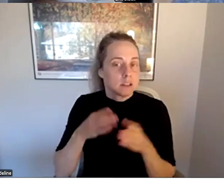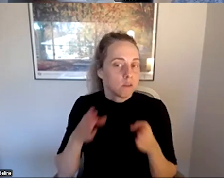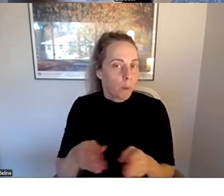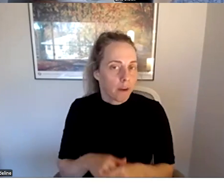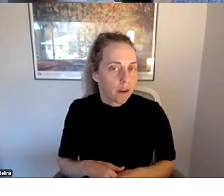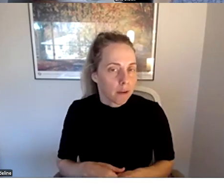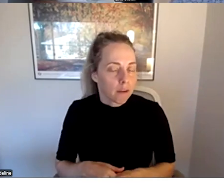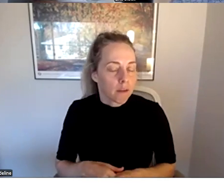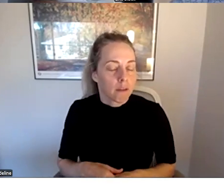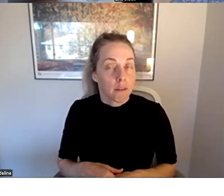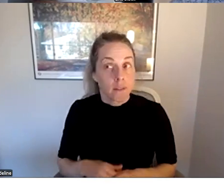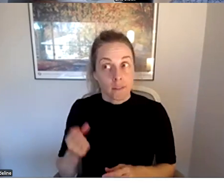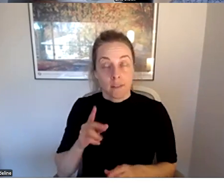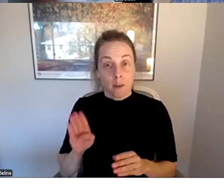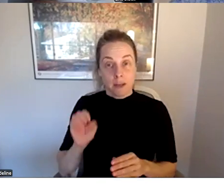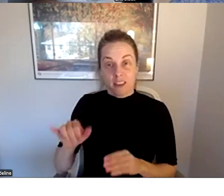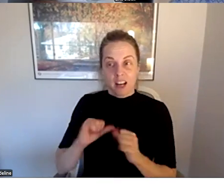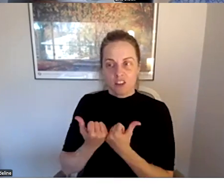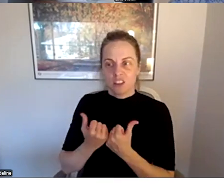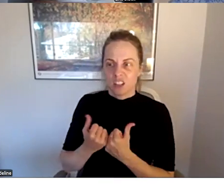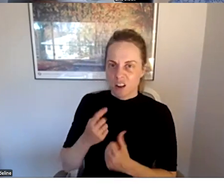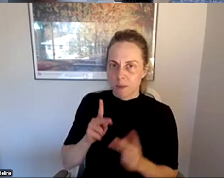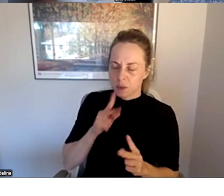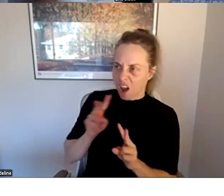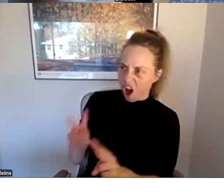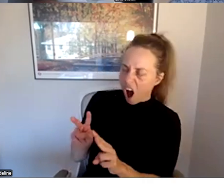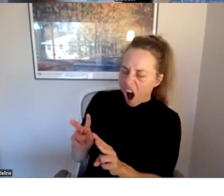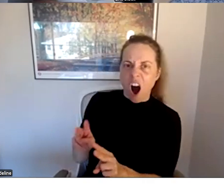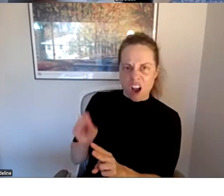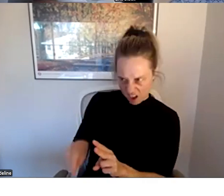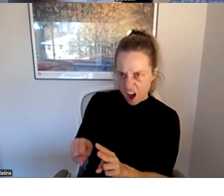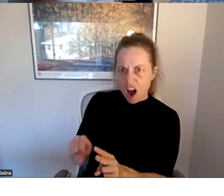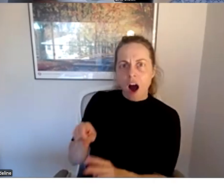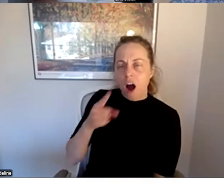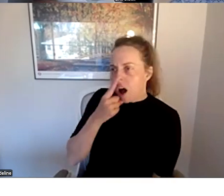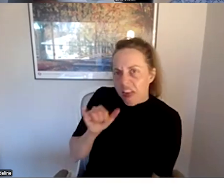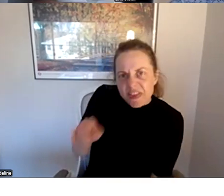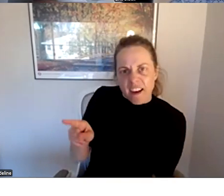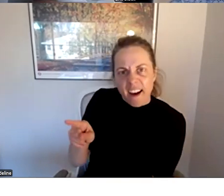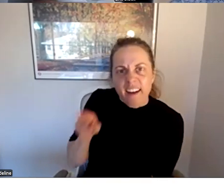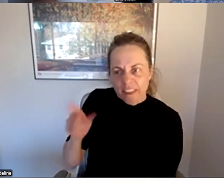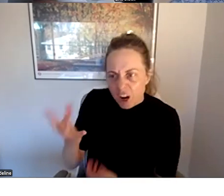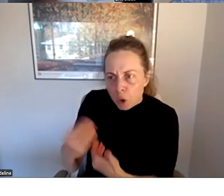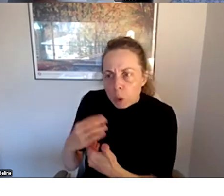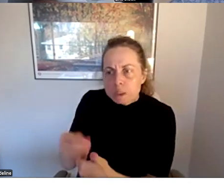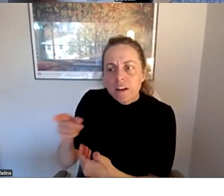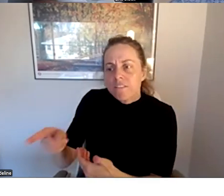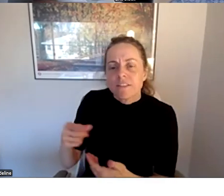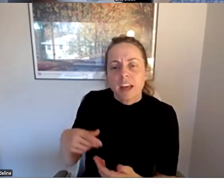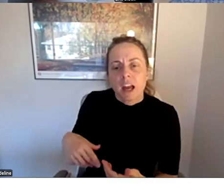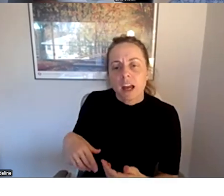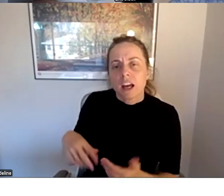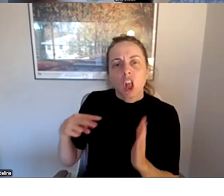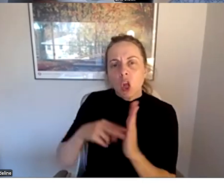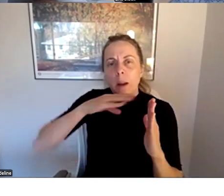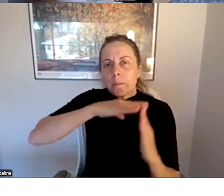the agency that people are like, yeah, dang, they are inclusive. They, you know, they don't look at barriers or anything